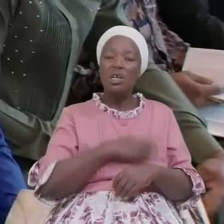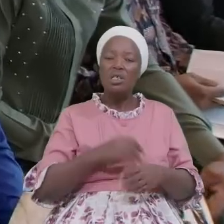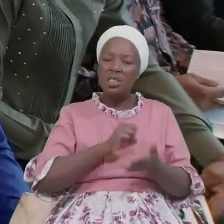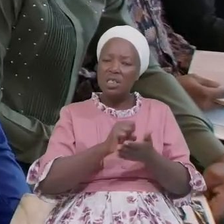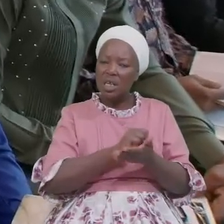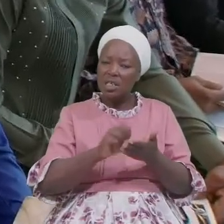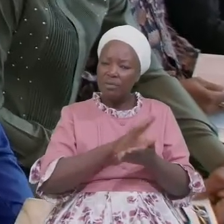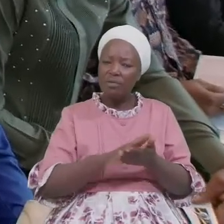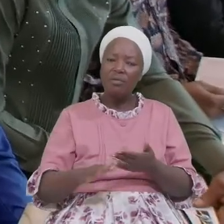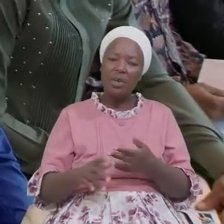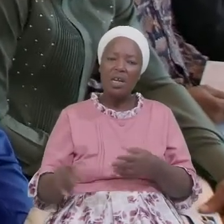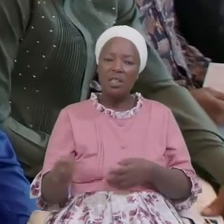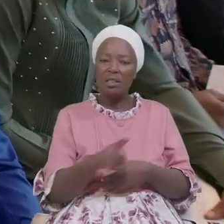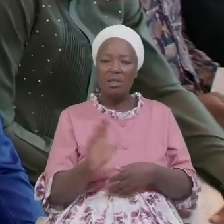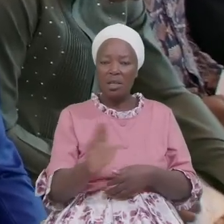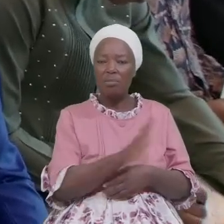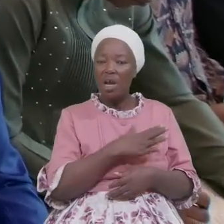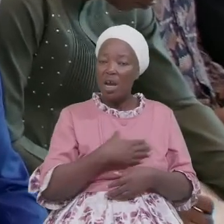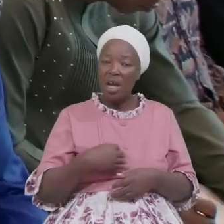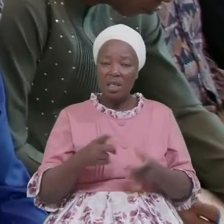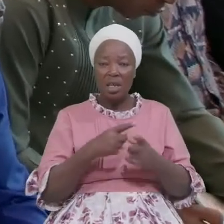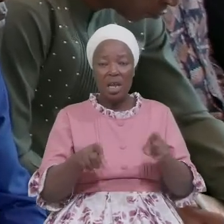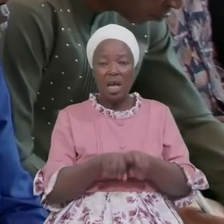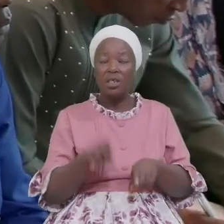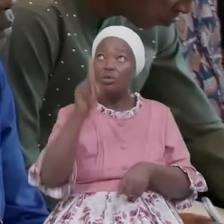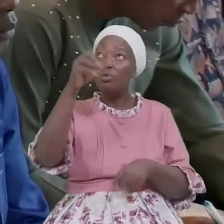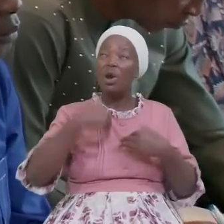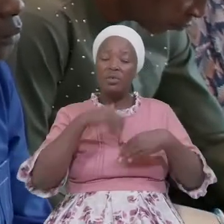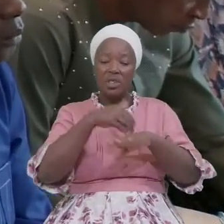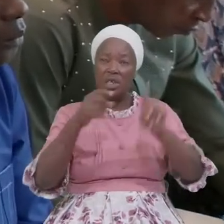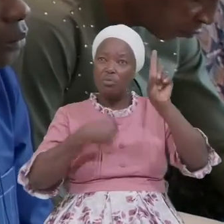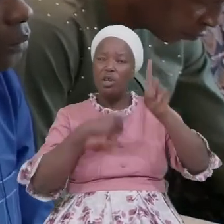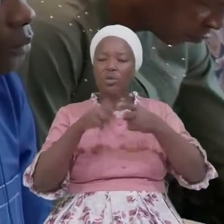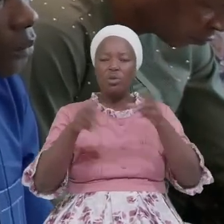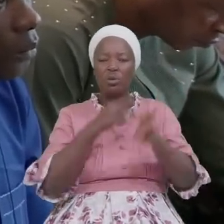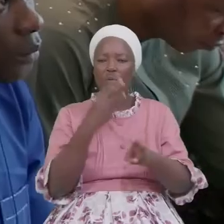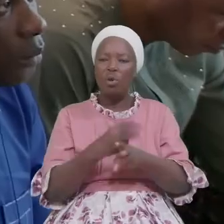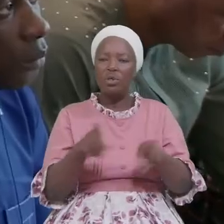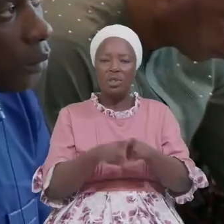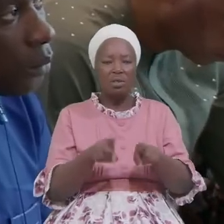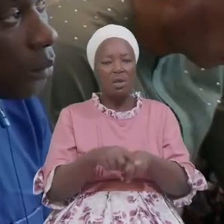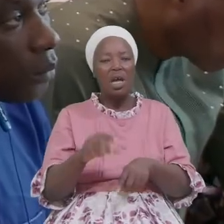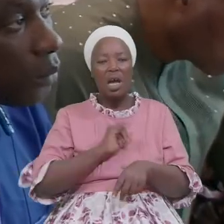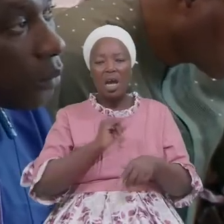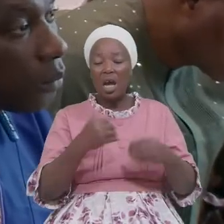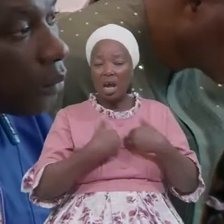Sanctify them, and then as thou hast sent me to the world, even so have I also sent them into the world.